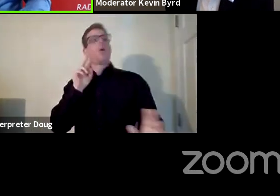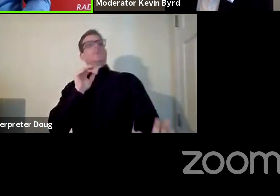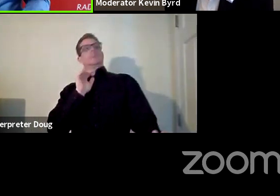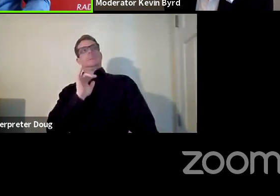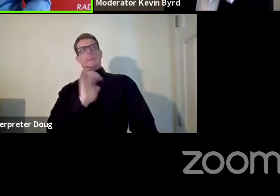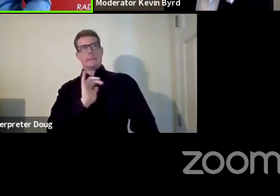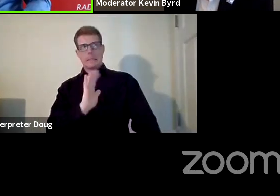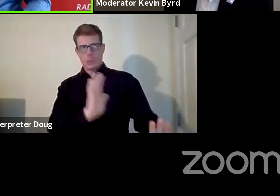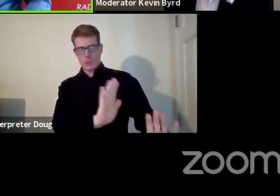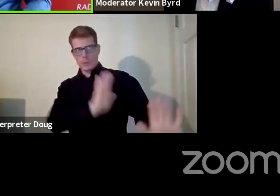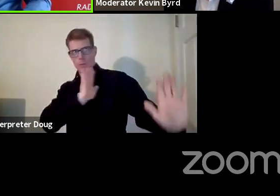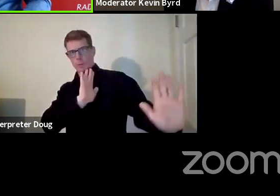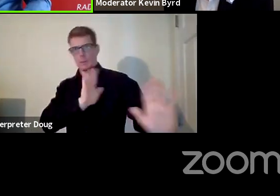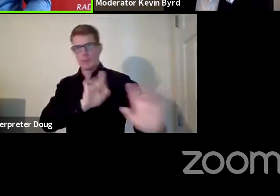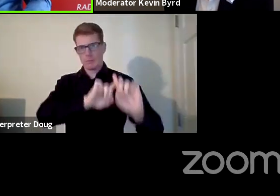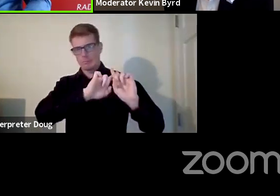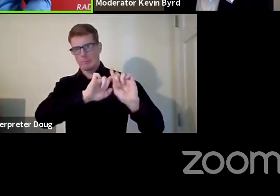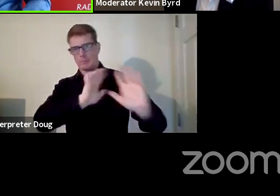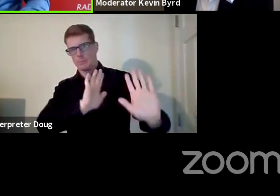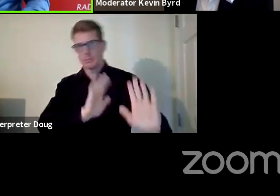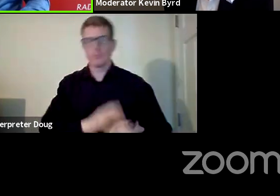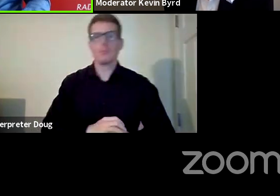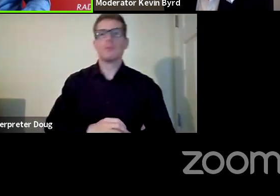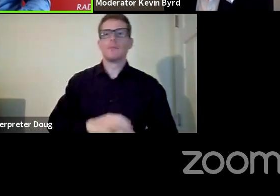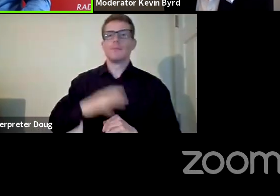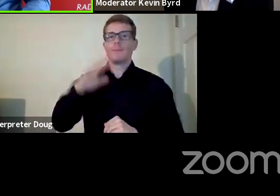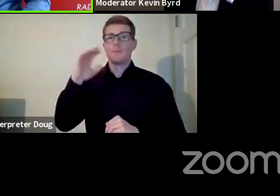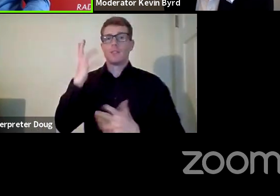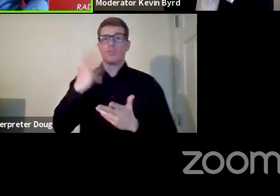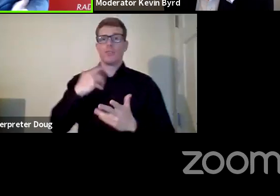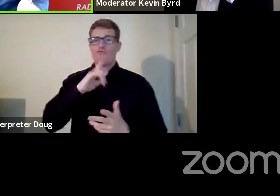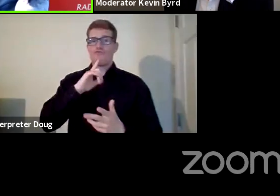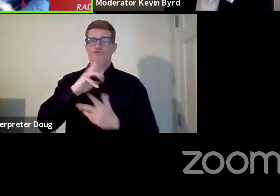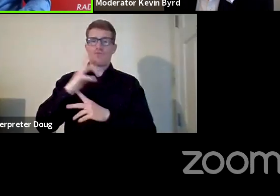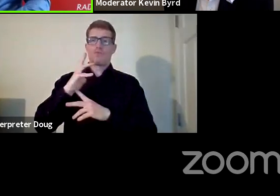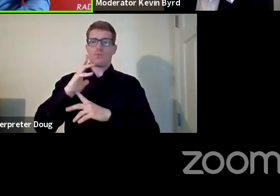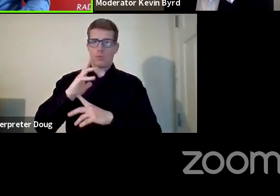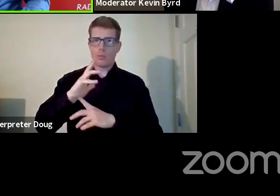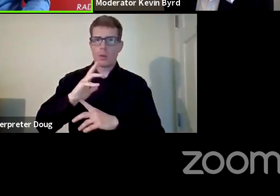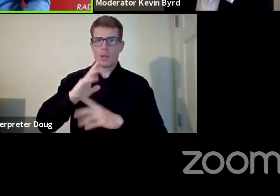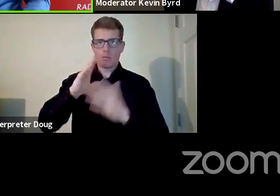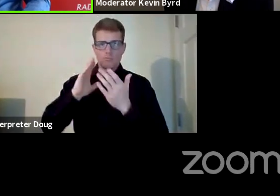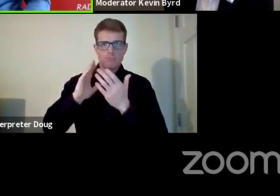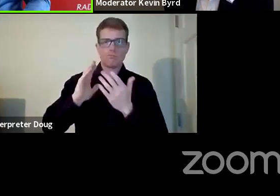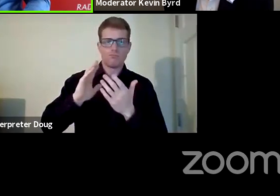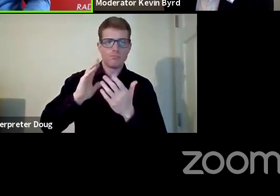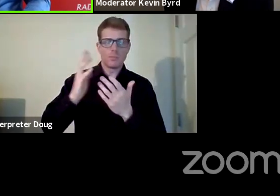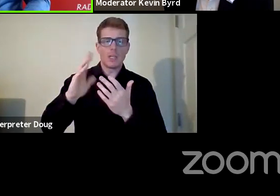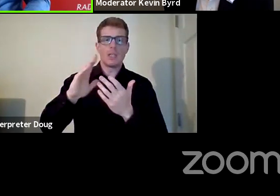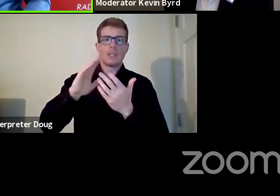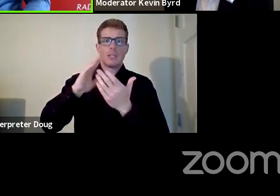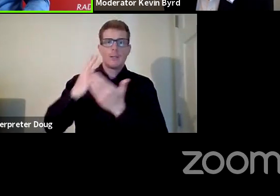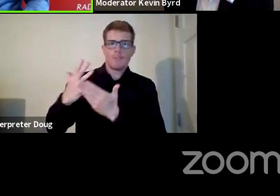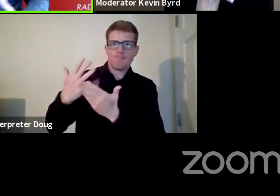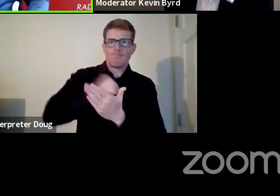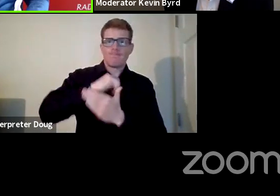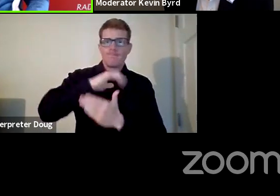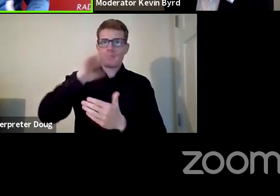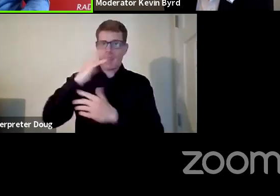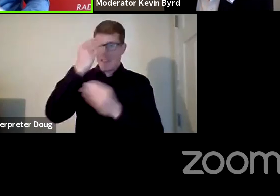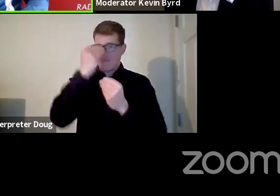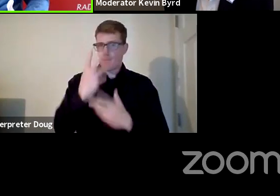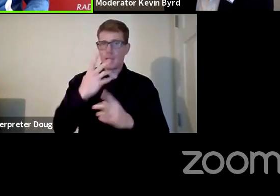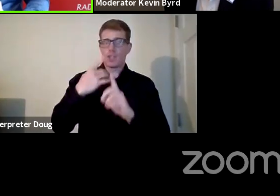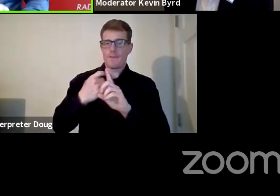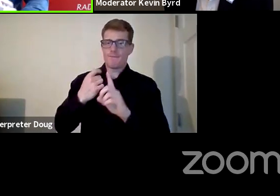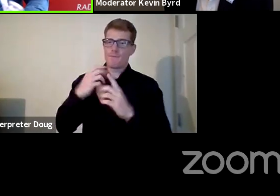from the health department, as well as a few others in the state at the University of Virginia. Our colleagues there have worked